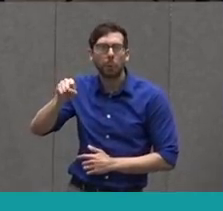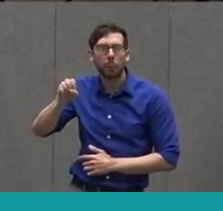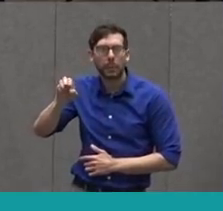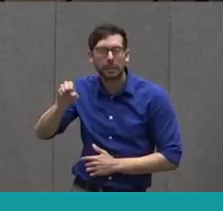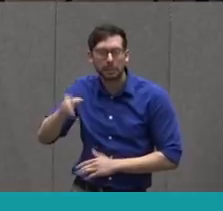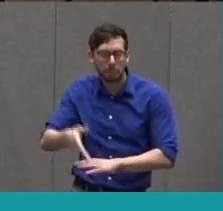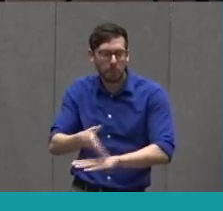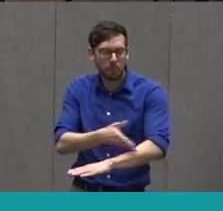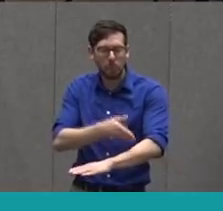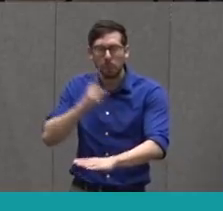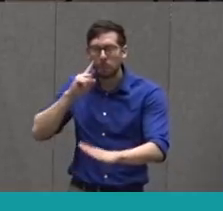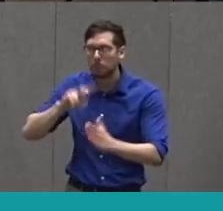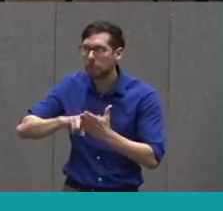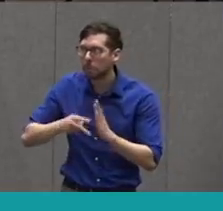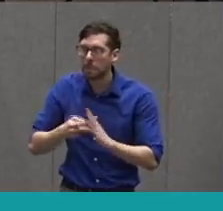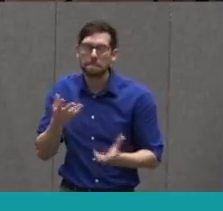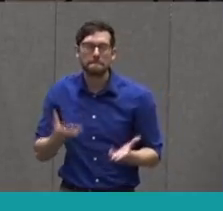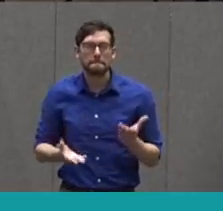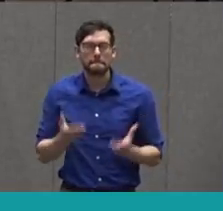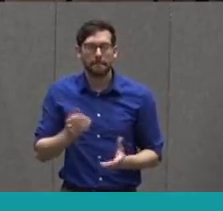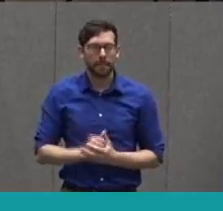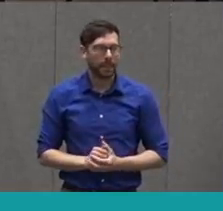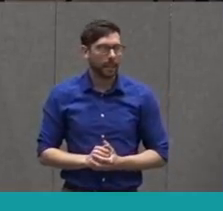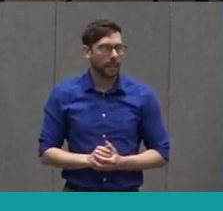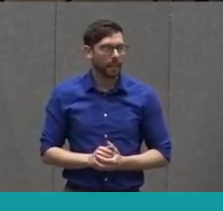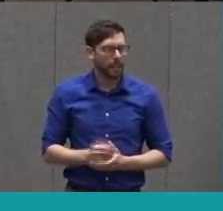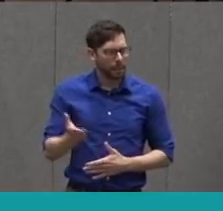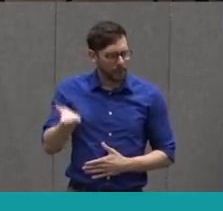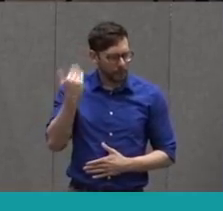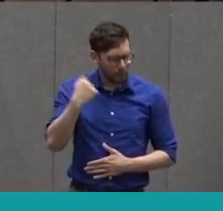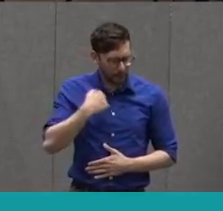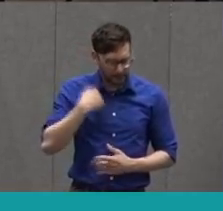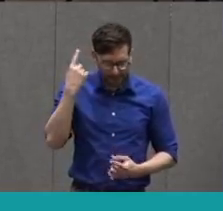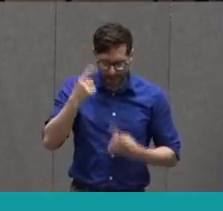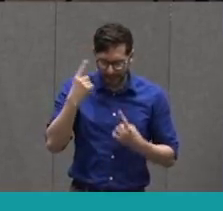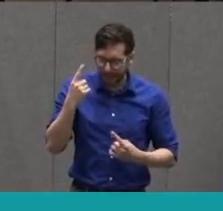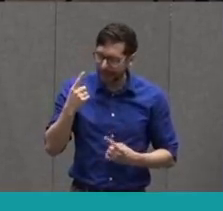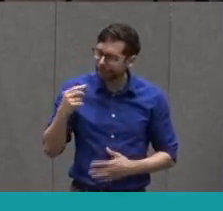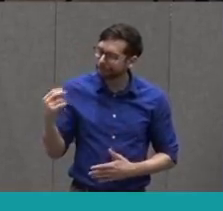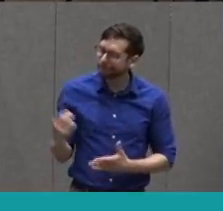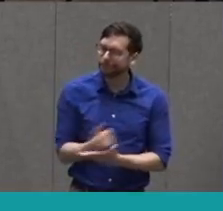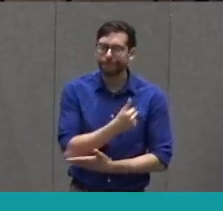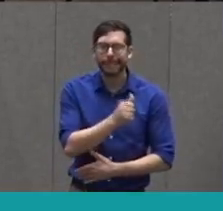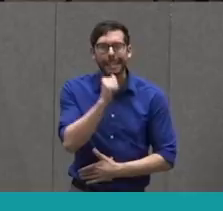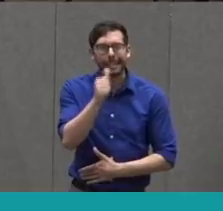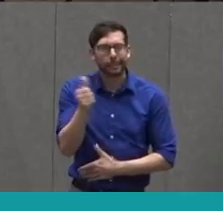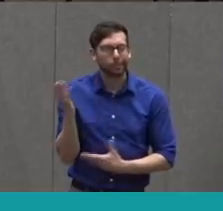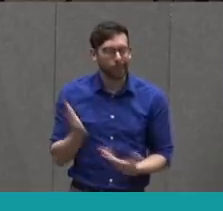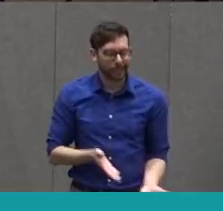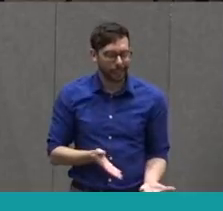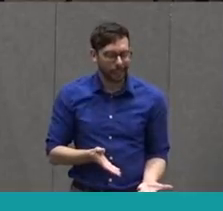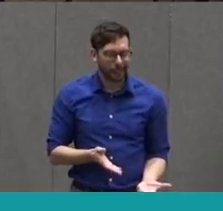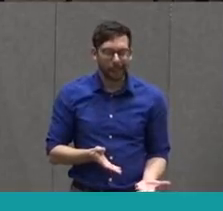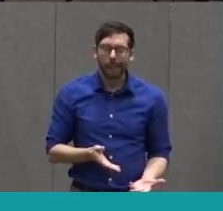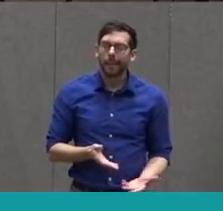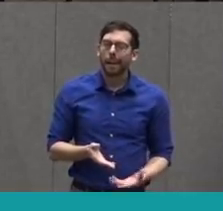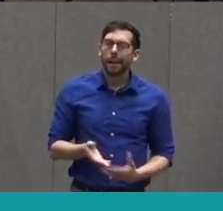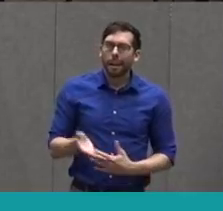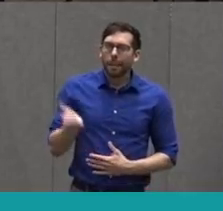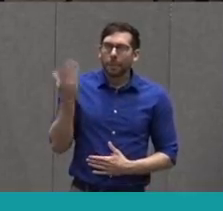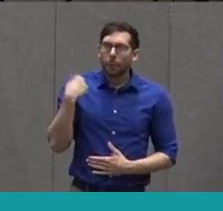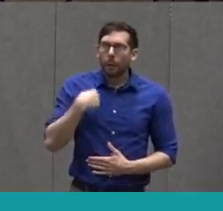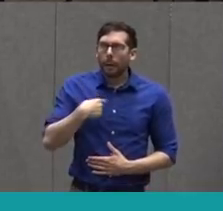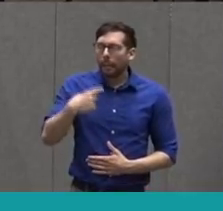thinking about the other day, and I don't have one with me, but I was thinking about a bowl. And what